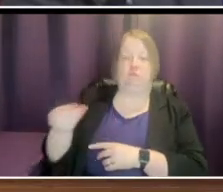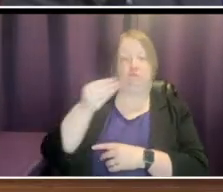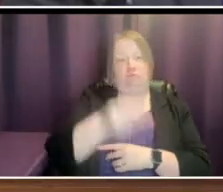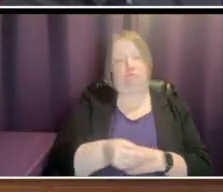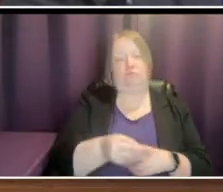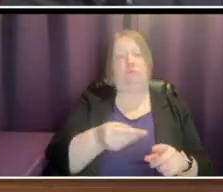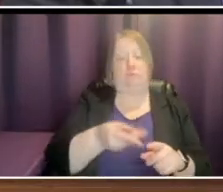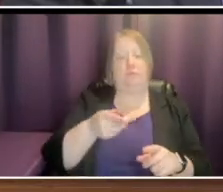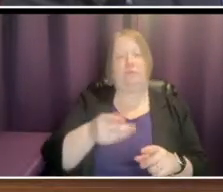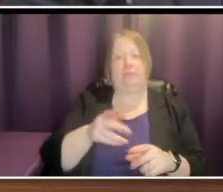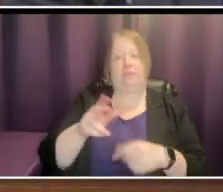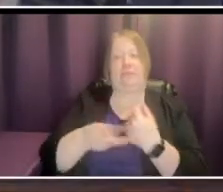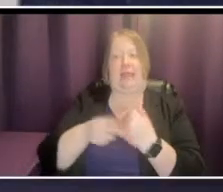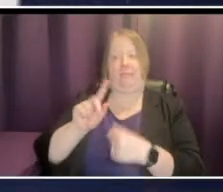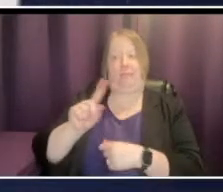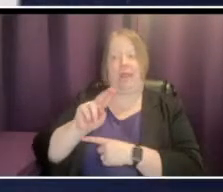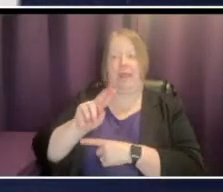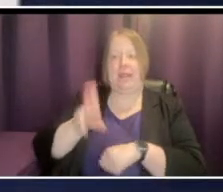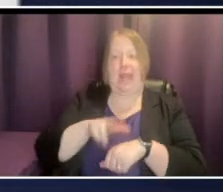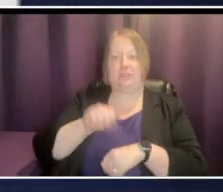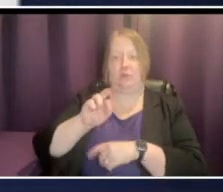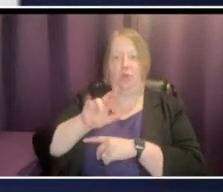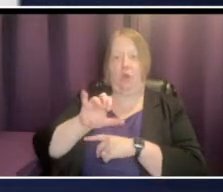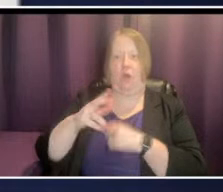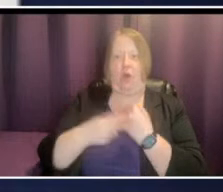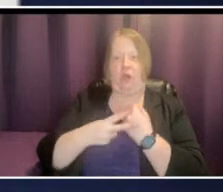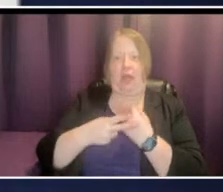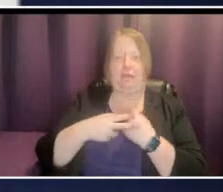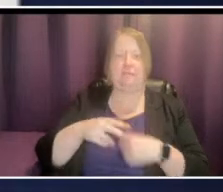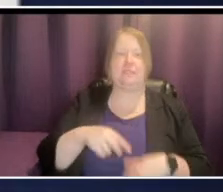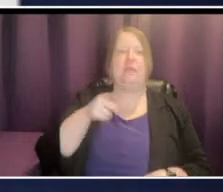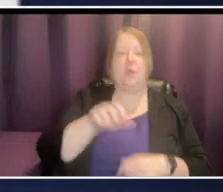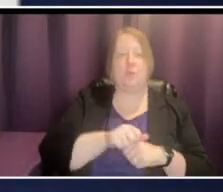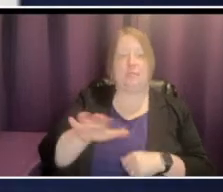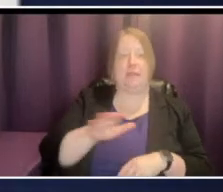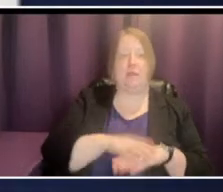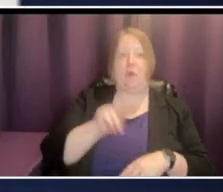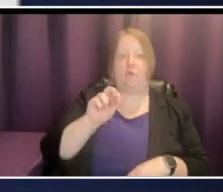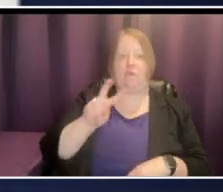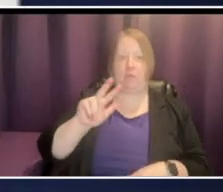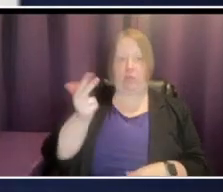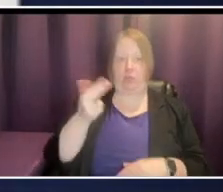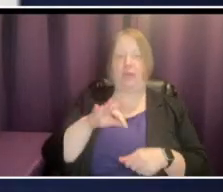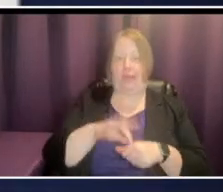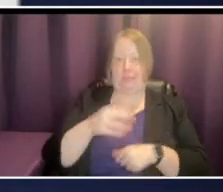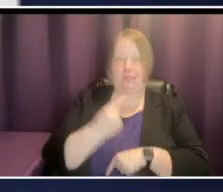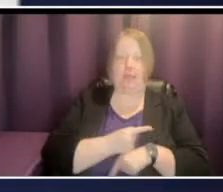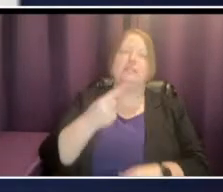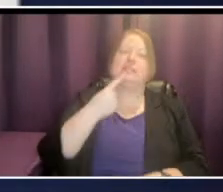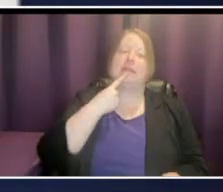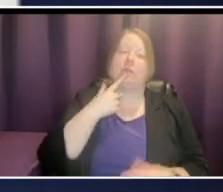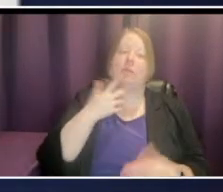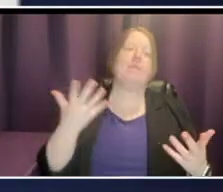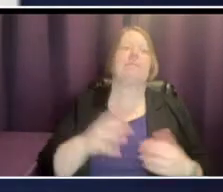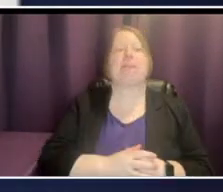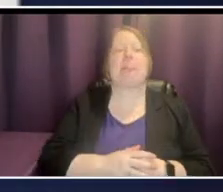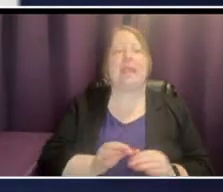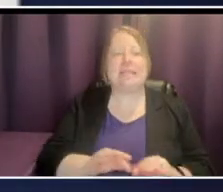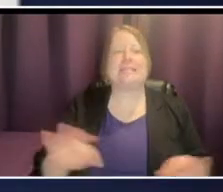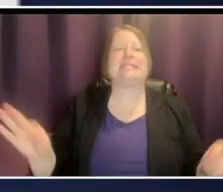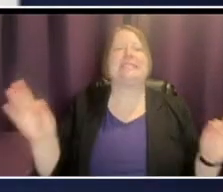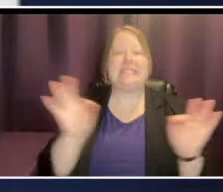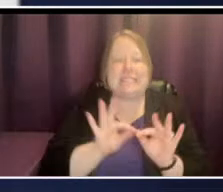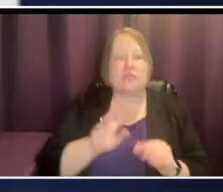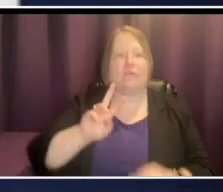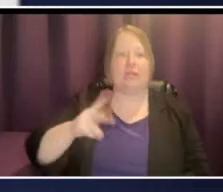memo was sent on November 3rd, Election Day, and advised, it is essential that the vice president not